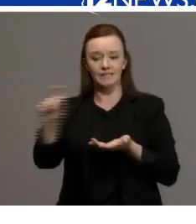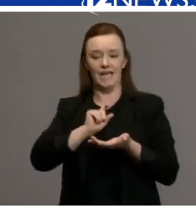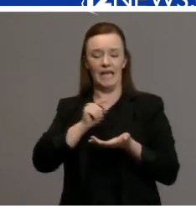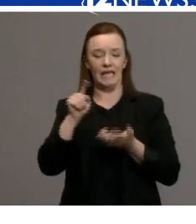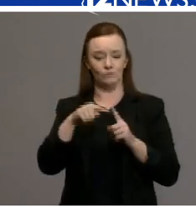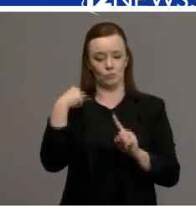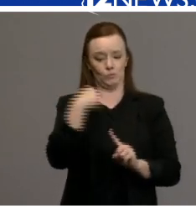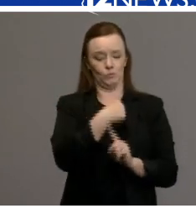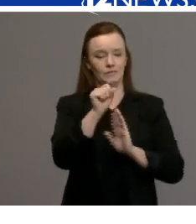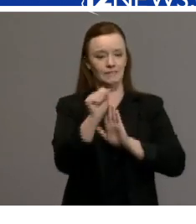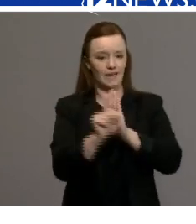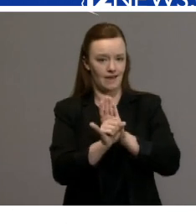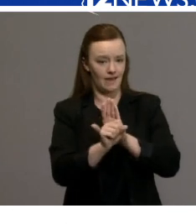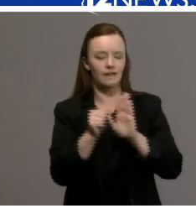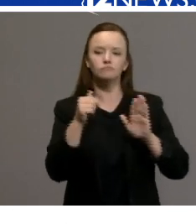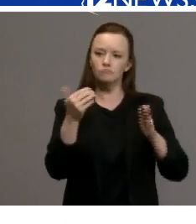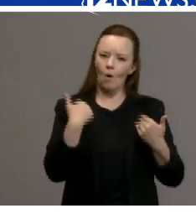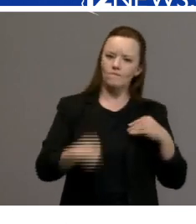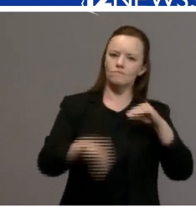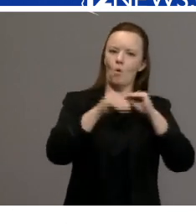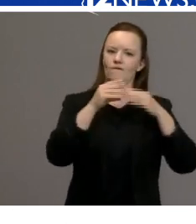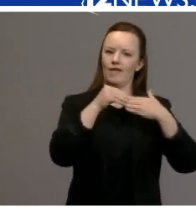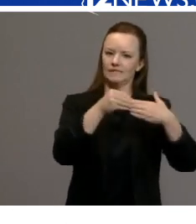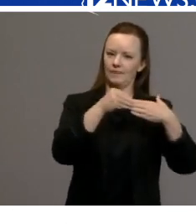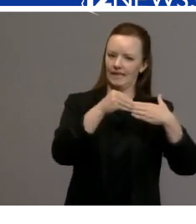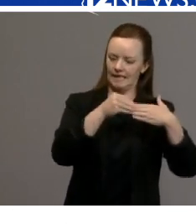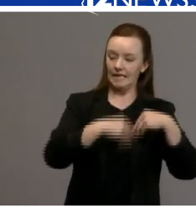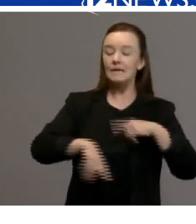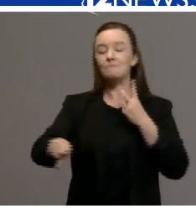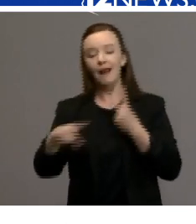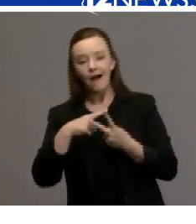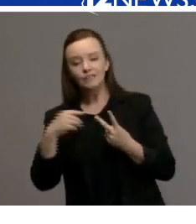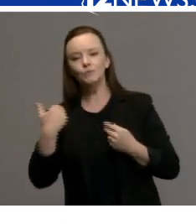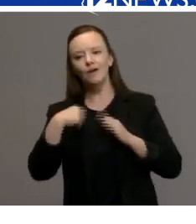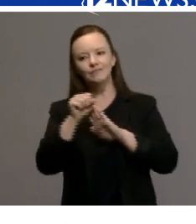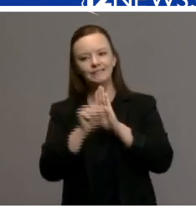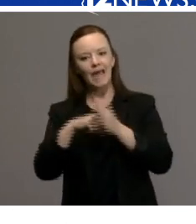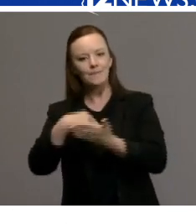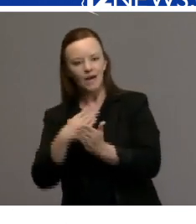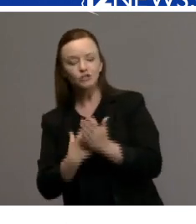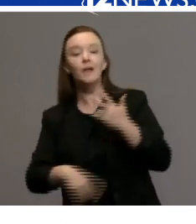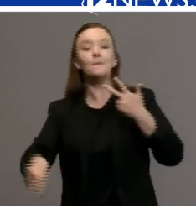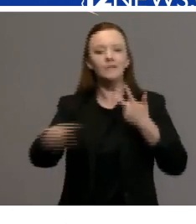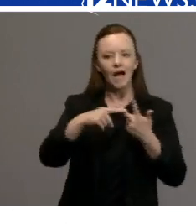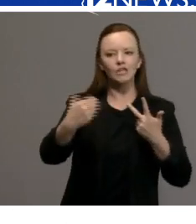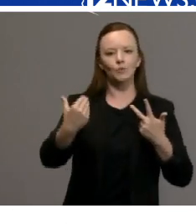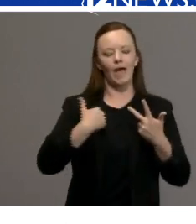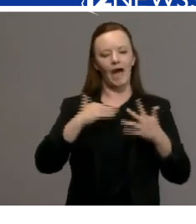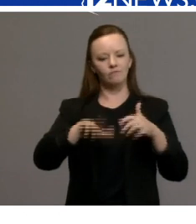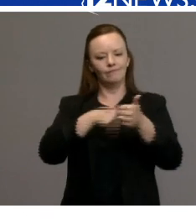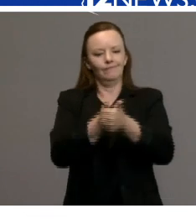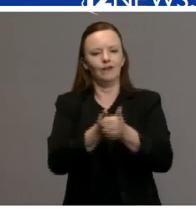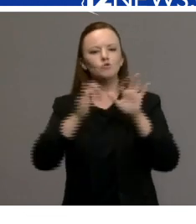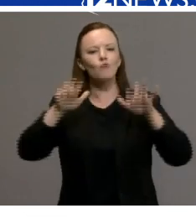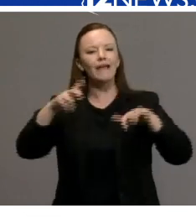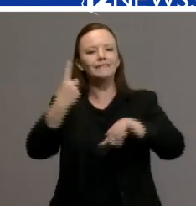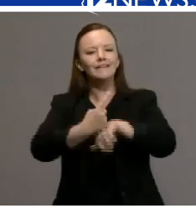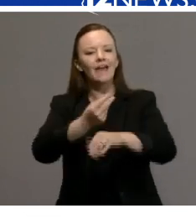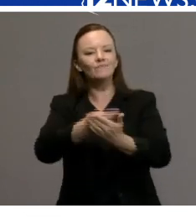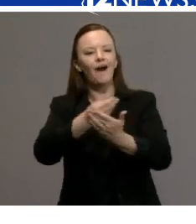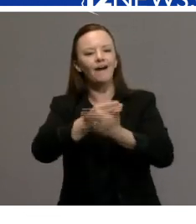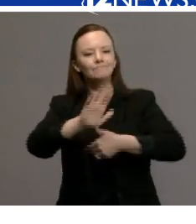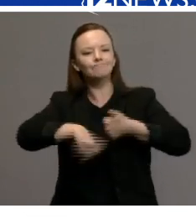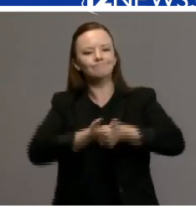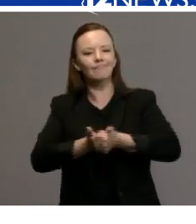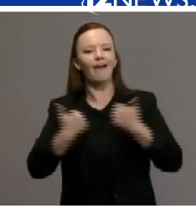state budget on top of our rainy day fund. So we do have some options, and we'll want to make the proper decision so that we